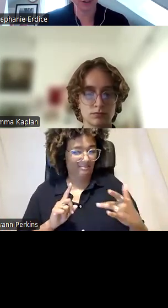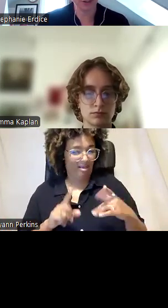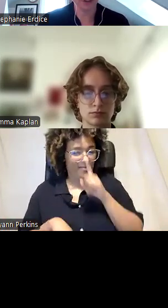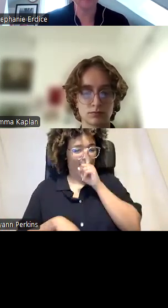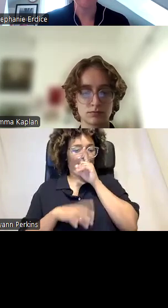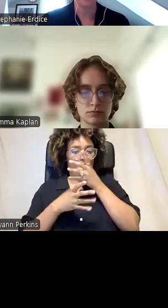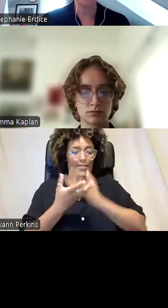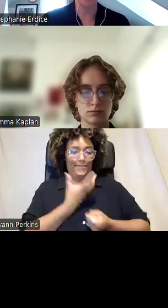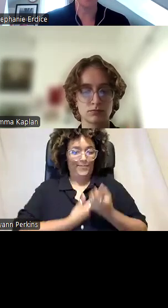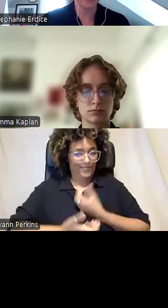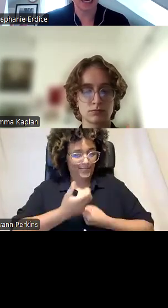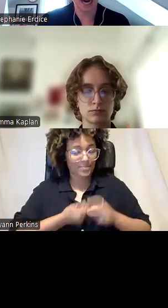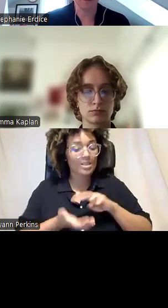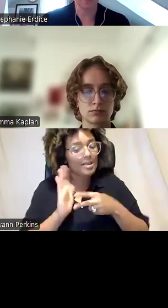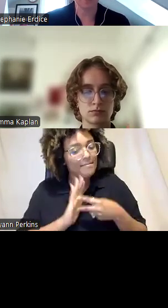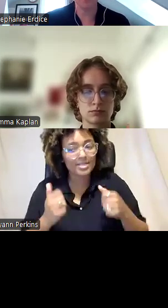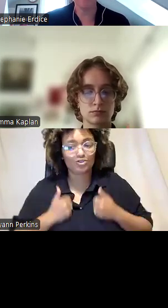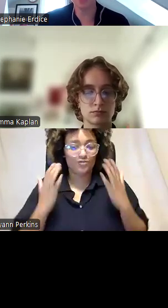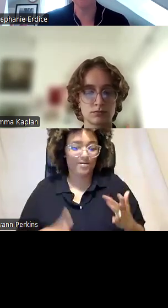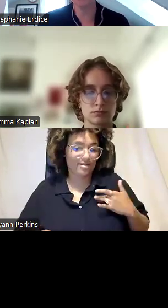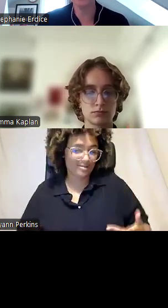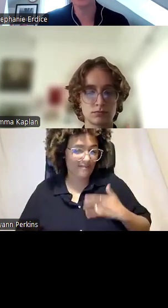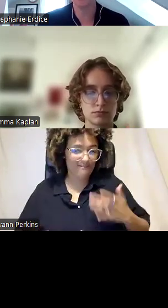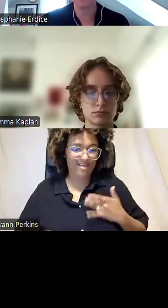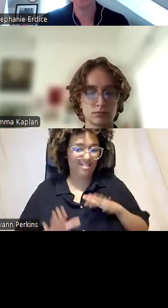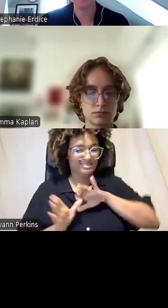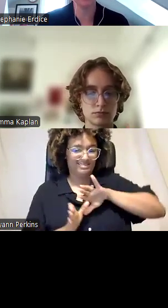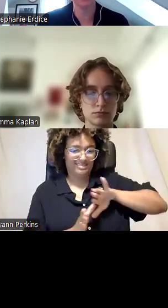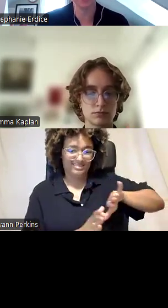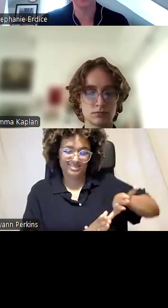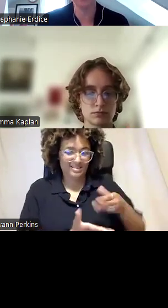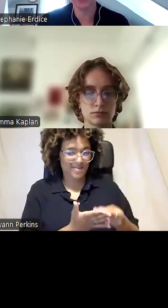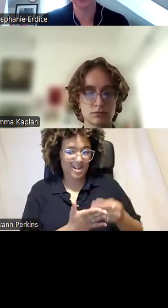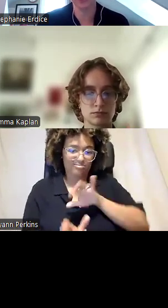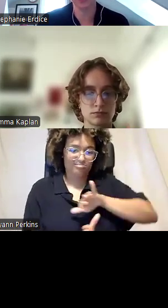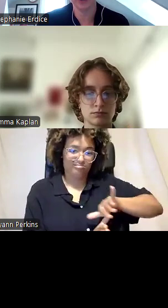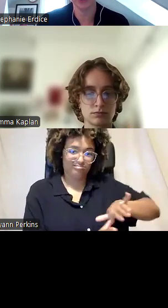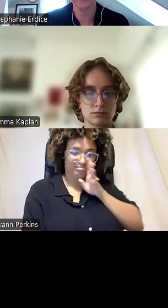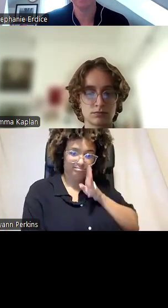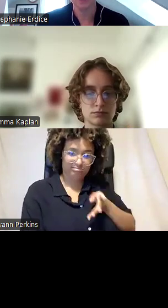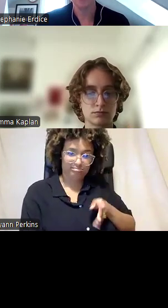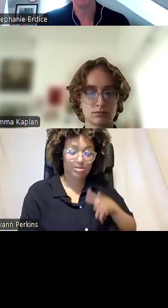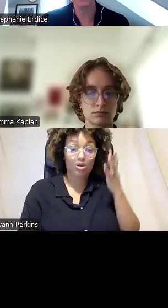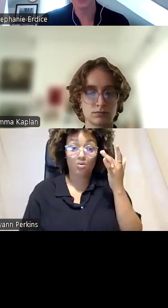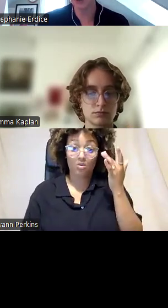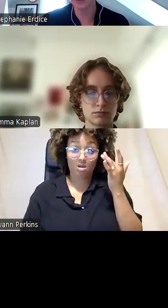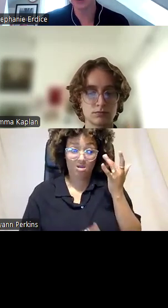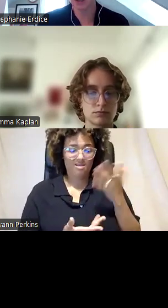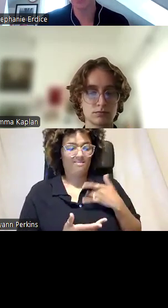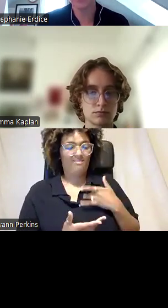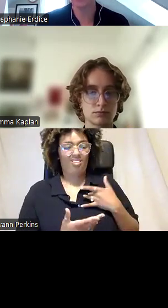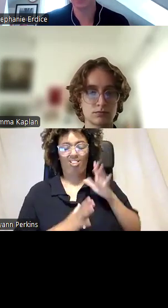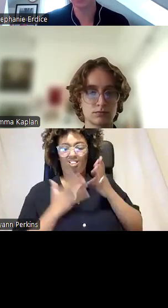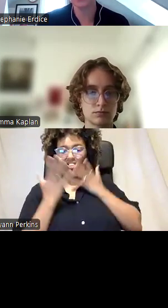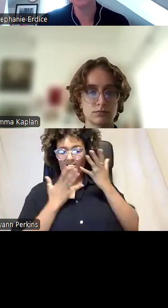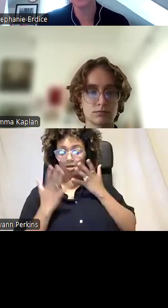these conversations. Or oftentimes, people may not fully be aware of their entire financial situation or the options